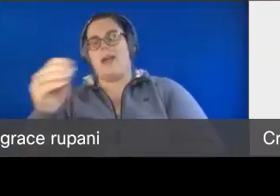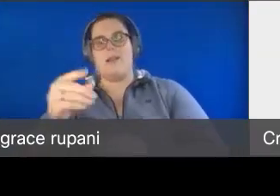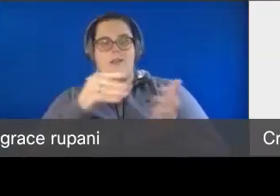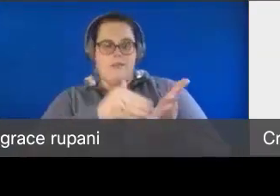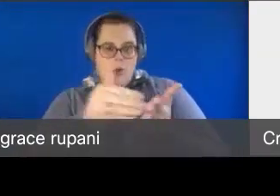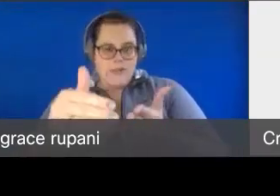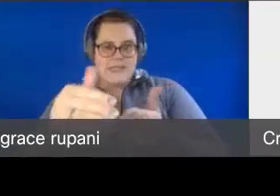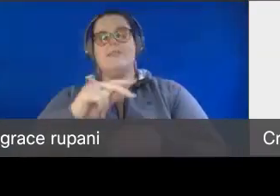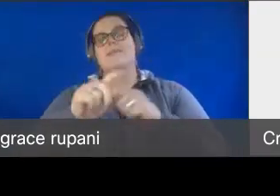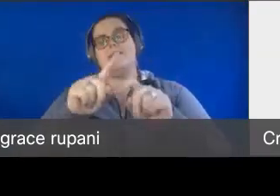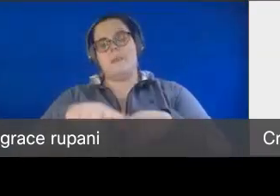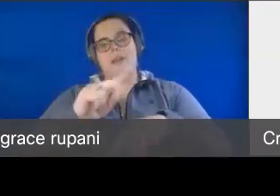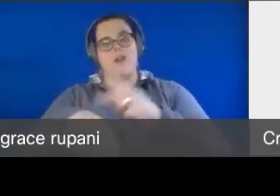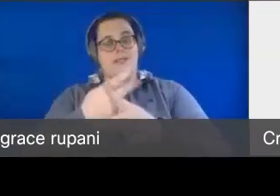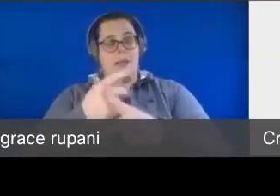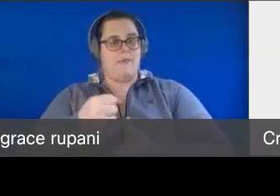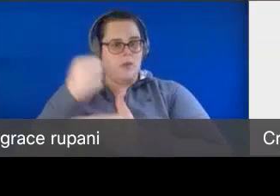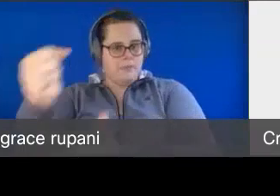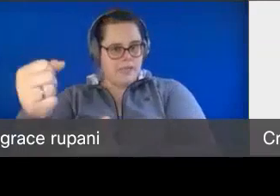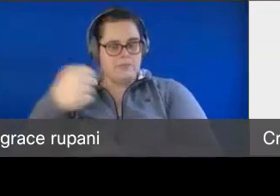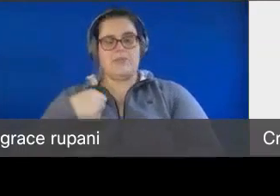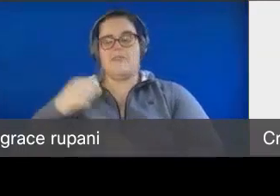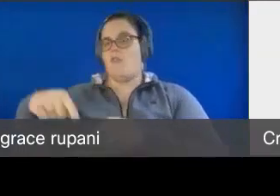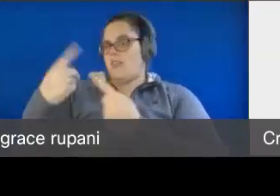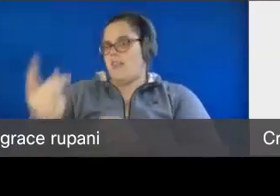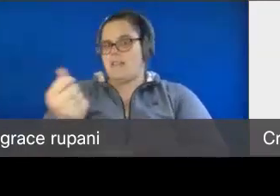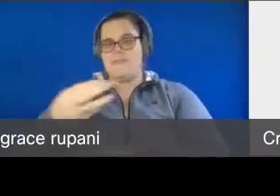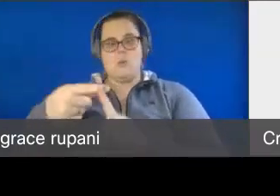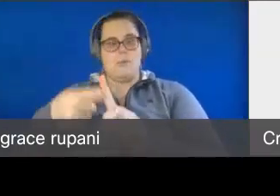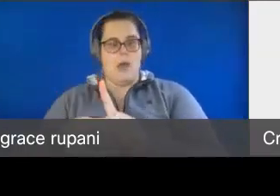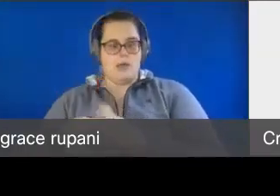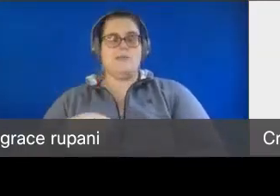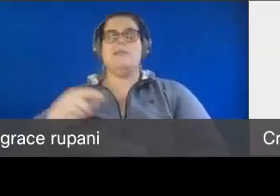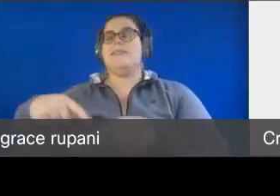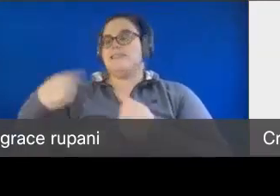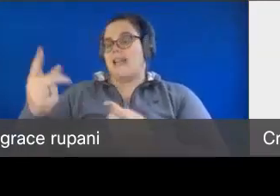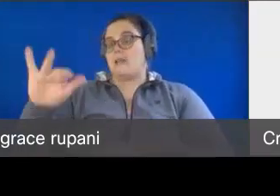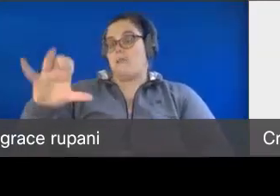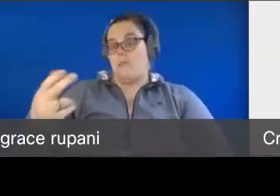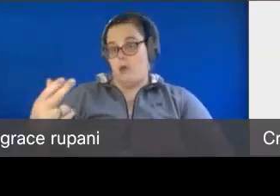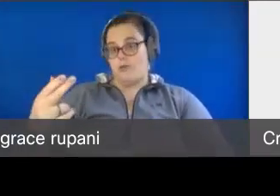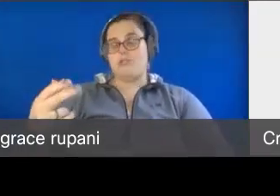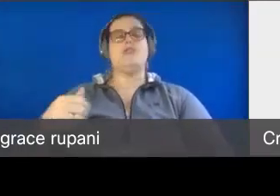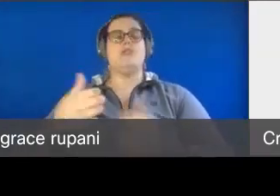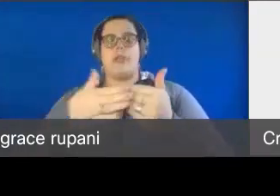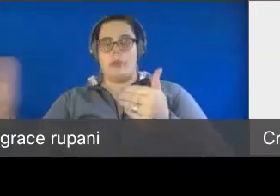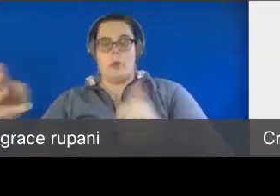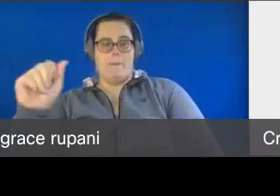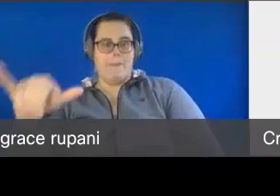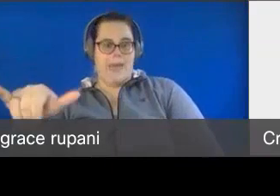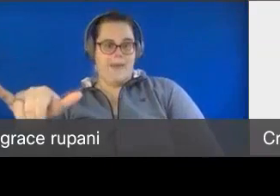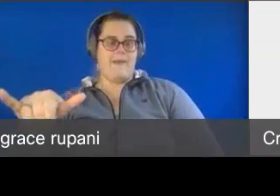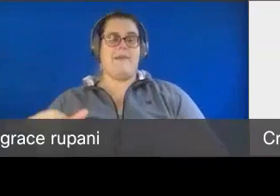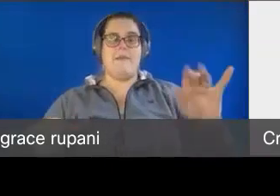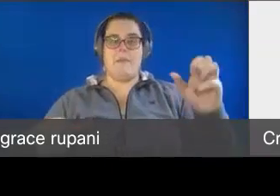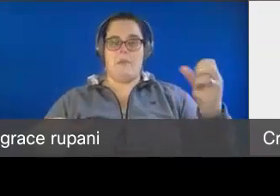type over the last few months since the beginning of the pandemic in March all the way through May, as you can see there, the